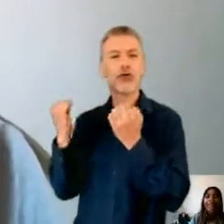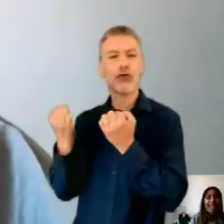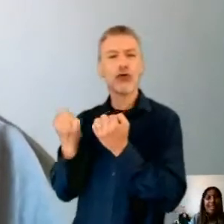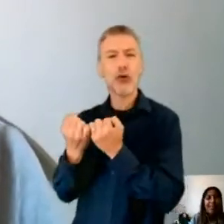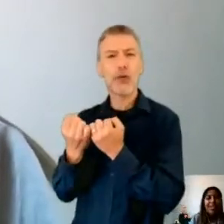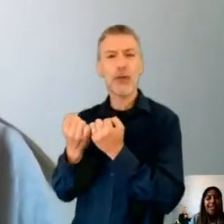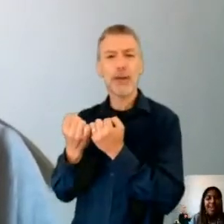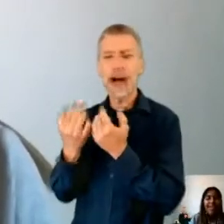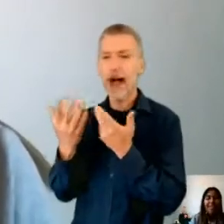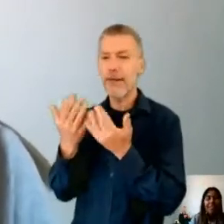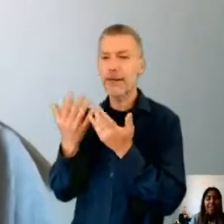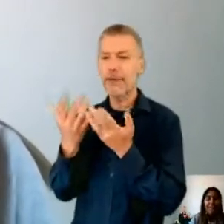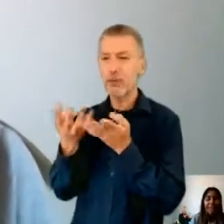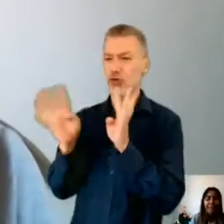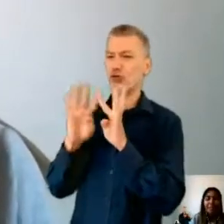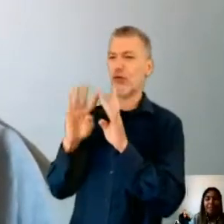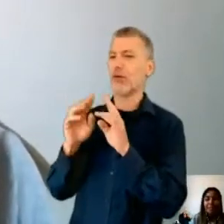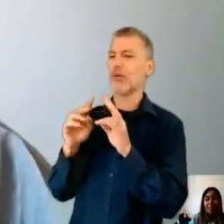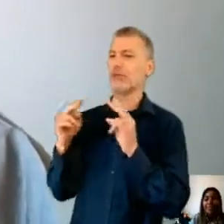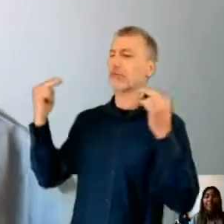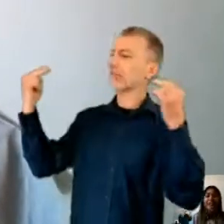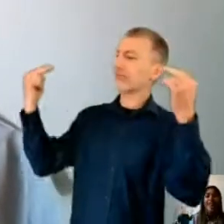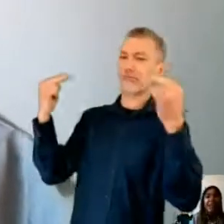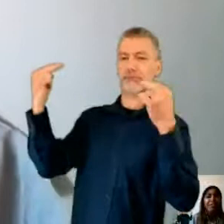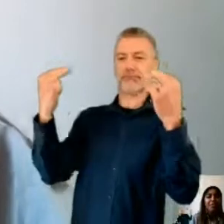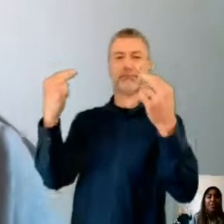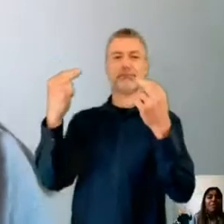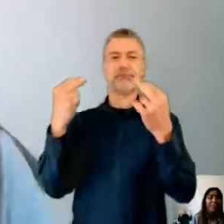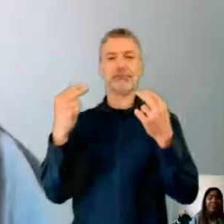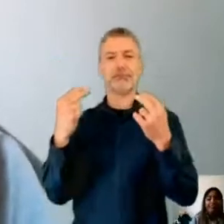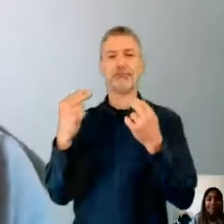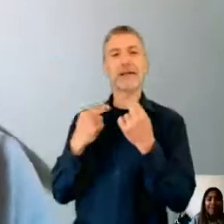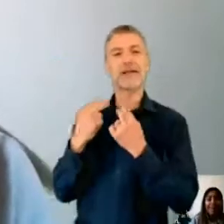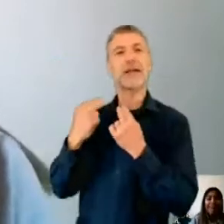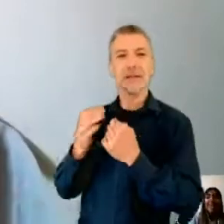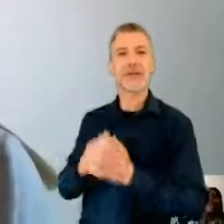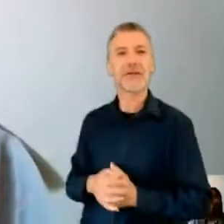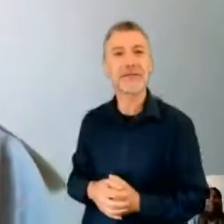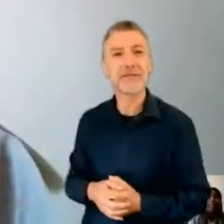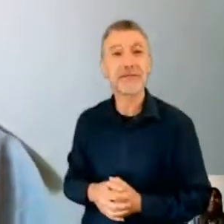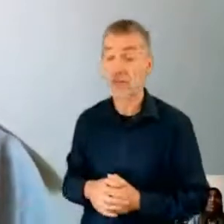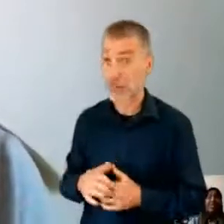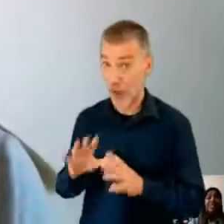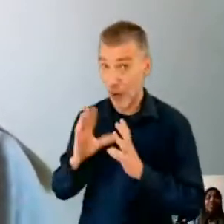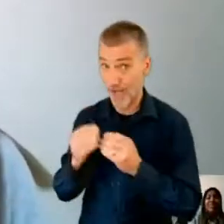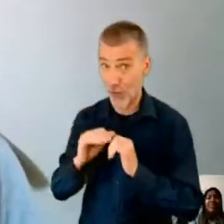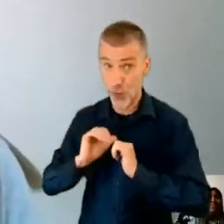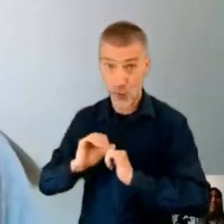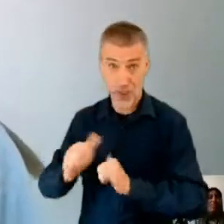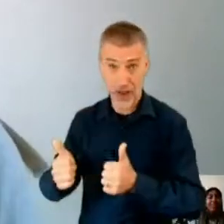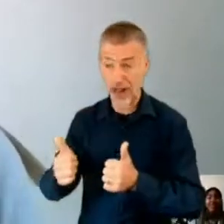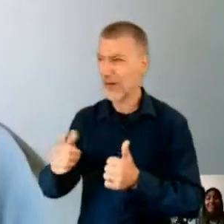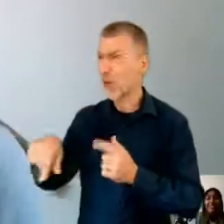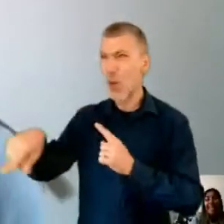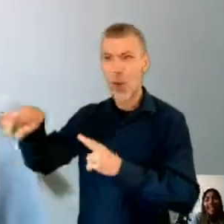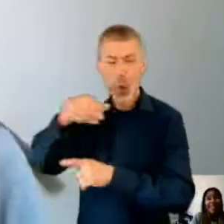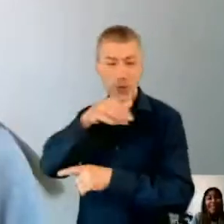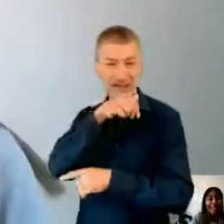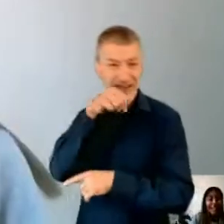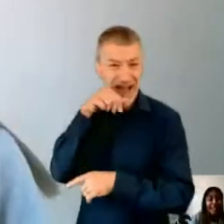a group assessment, I would call it. But yeah, overall it went really well. Everyone was really nice when I met them, and